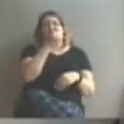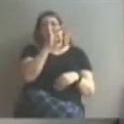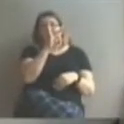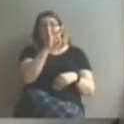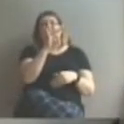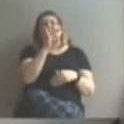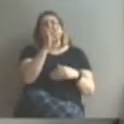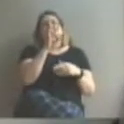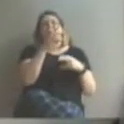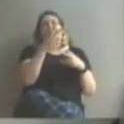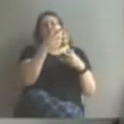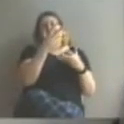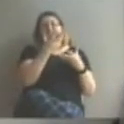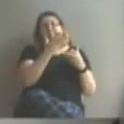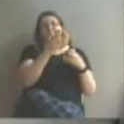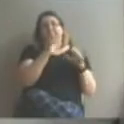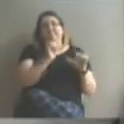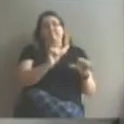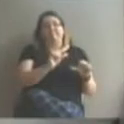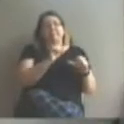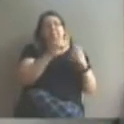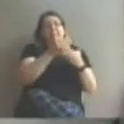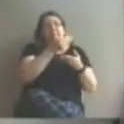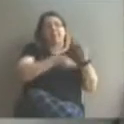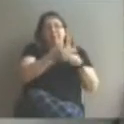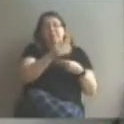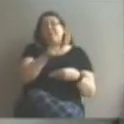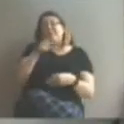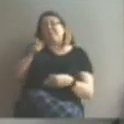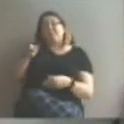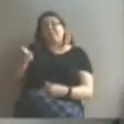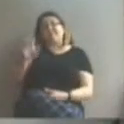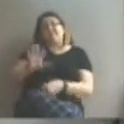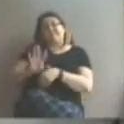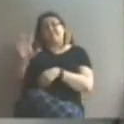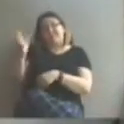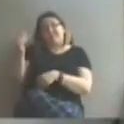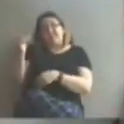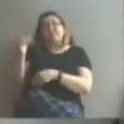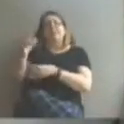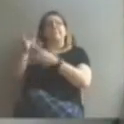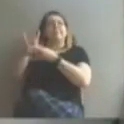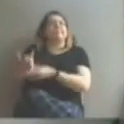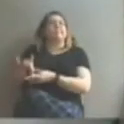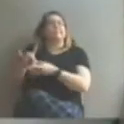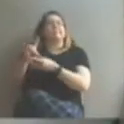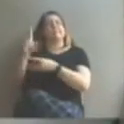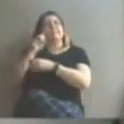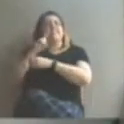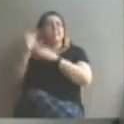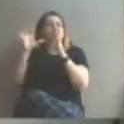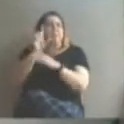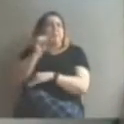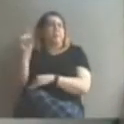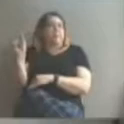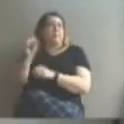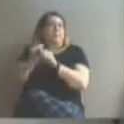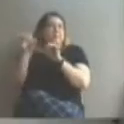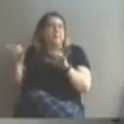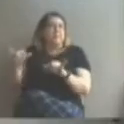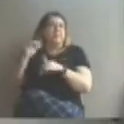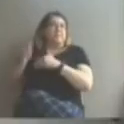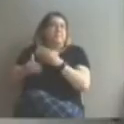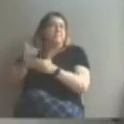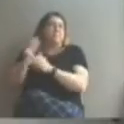budget. And at 5:15, we had another work session regarding Vision 2020 Systems Progress Report, and no action